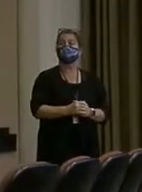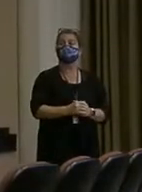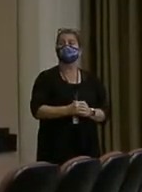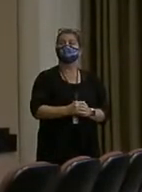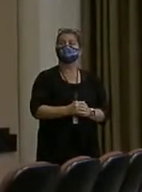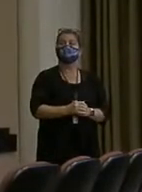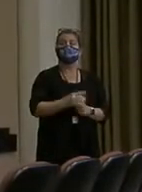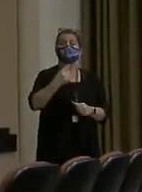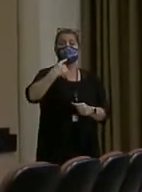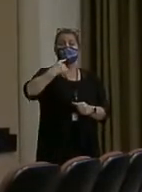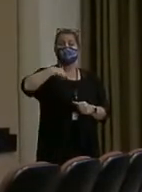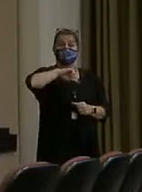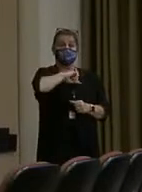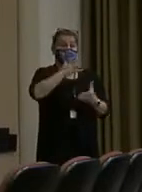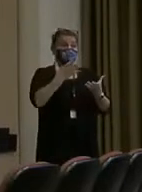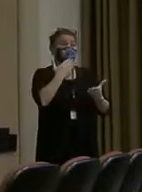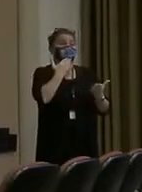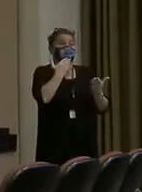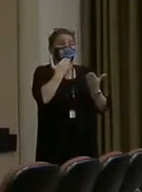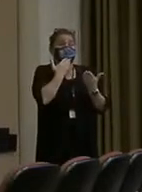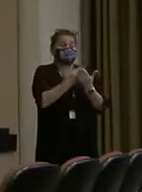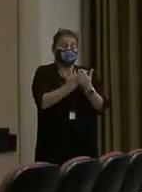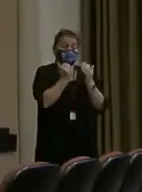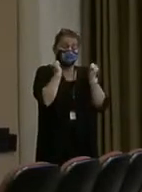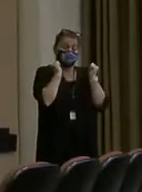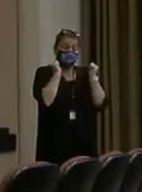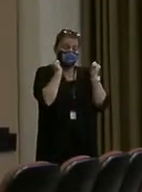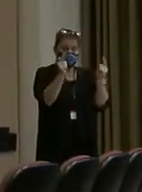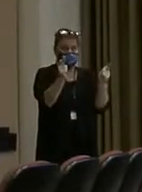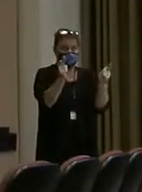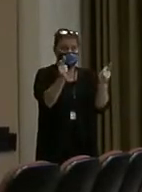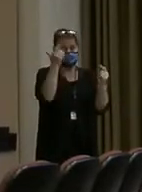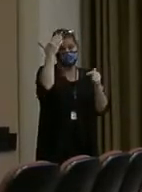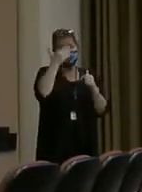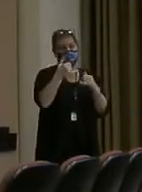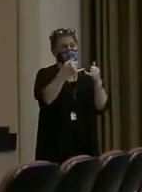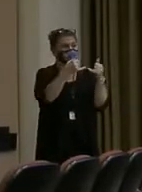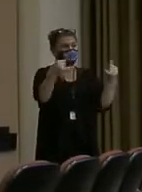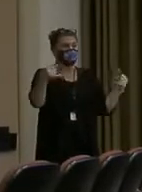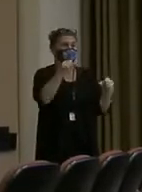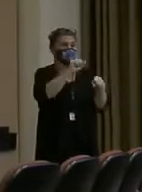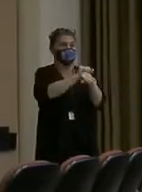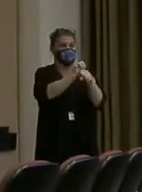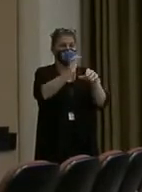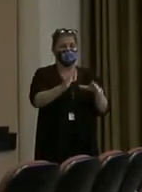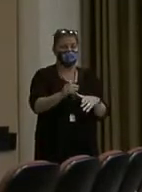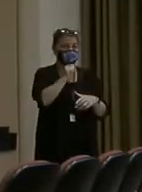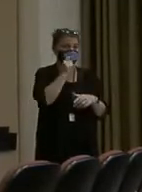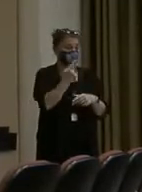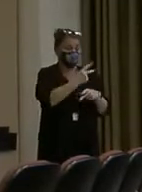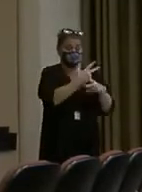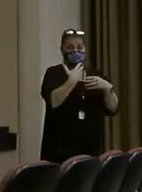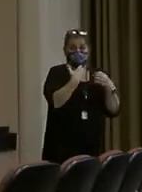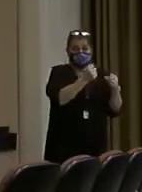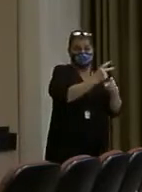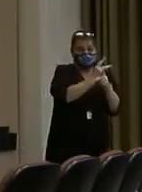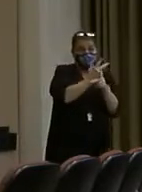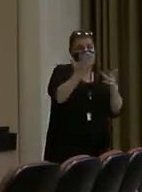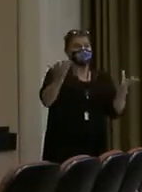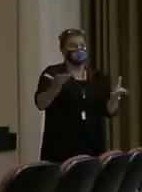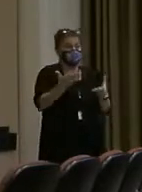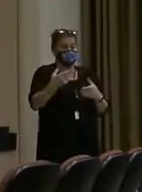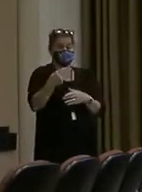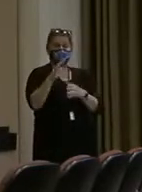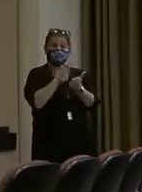So we want to thank all of the frontline workers, not only the healthcare workers, but us here at